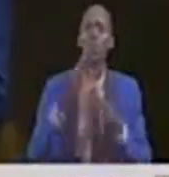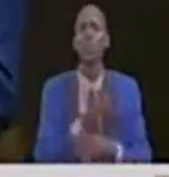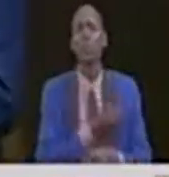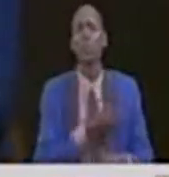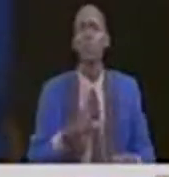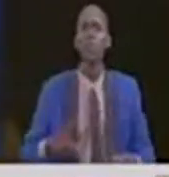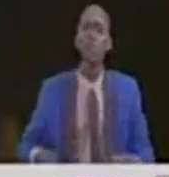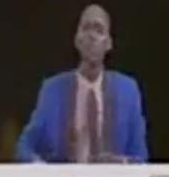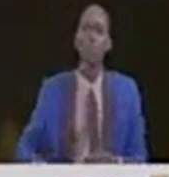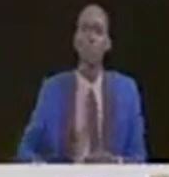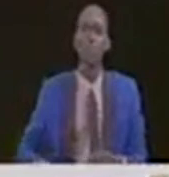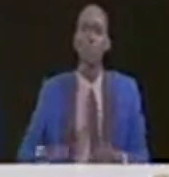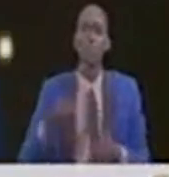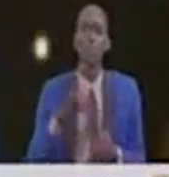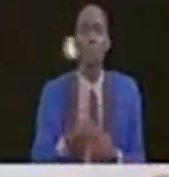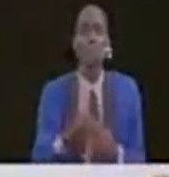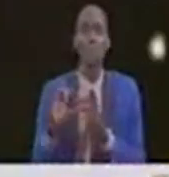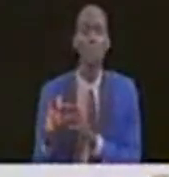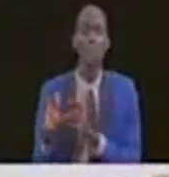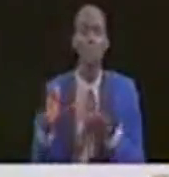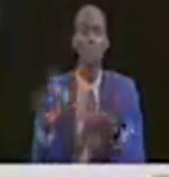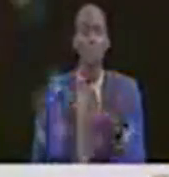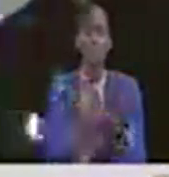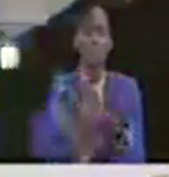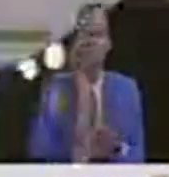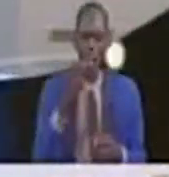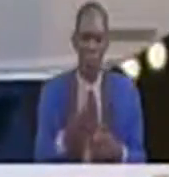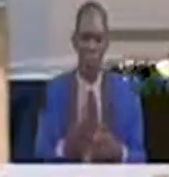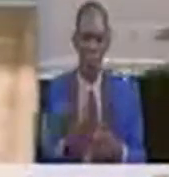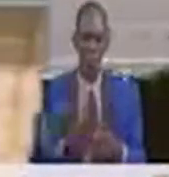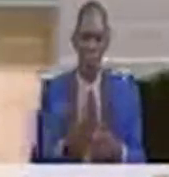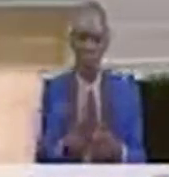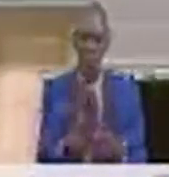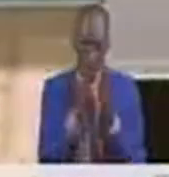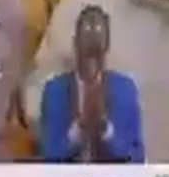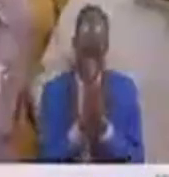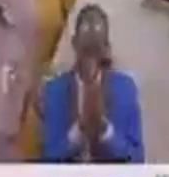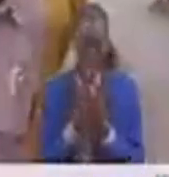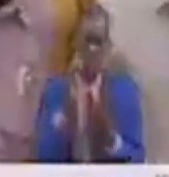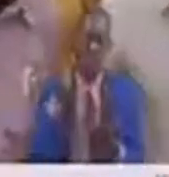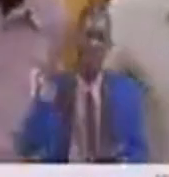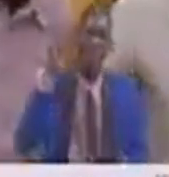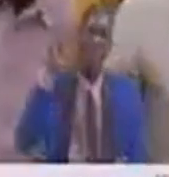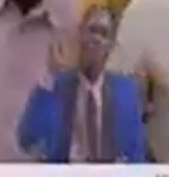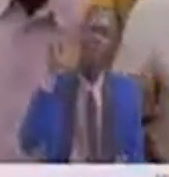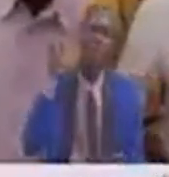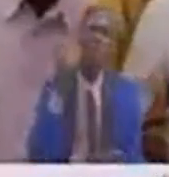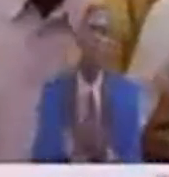Lord. In Jesus' name we pray.